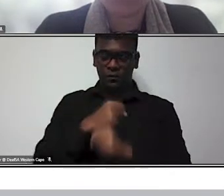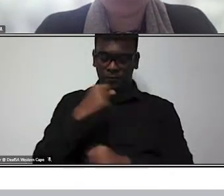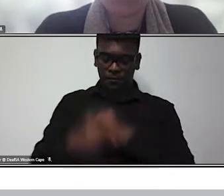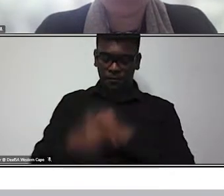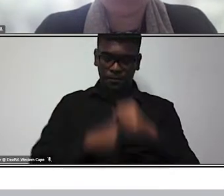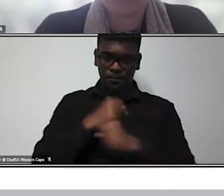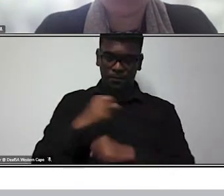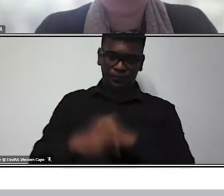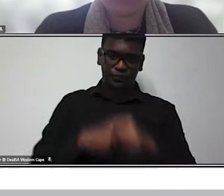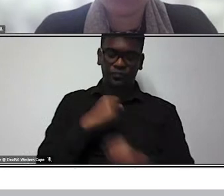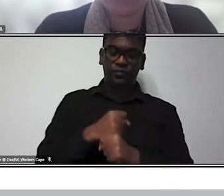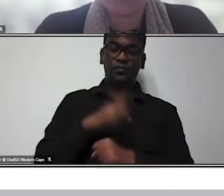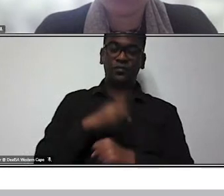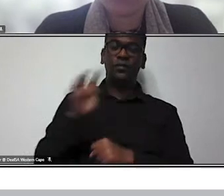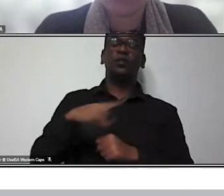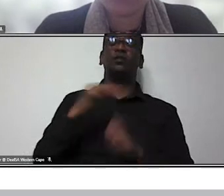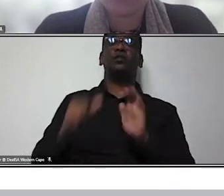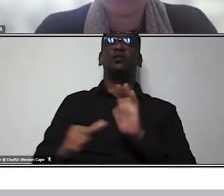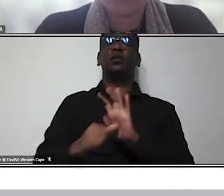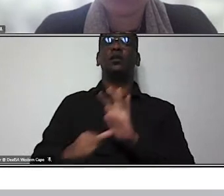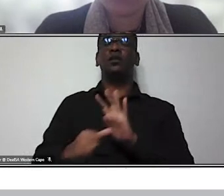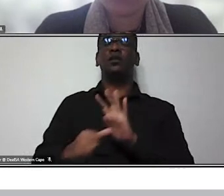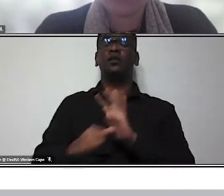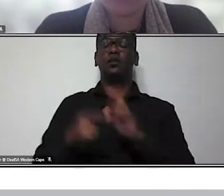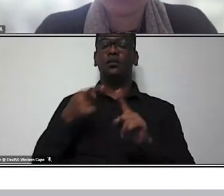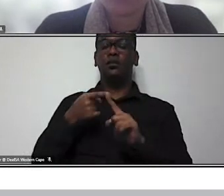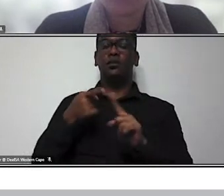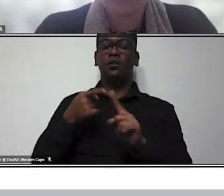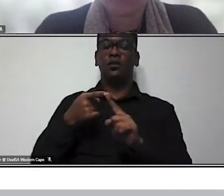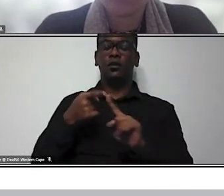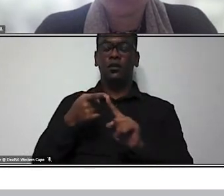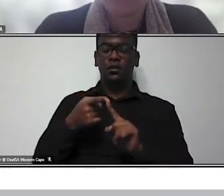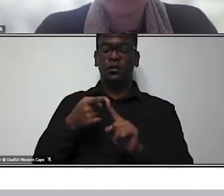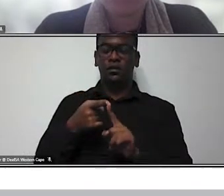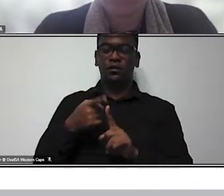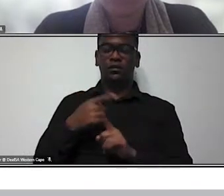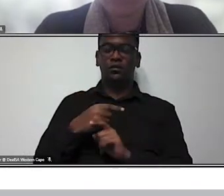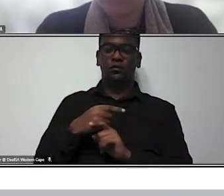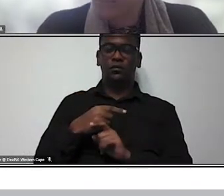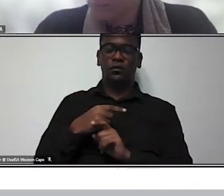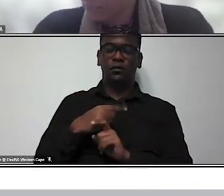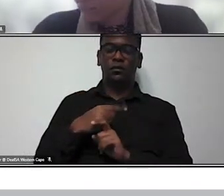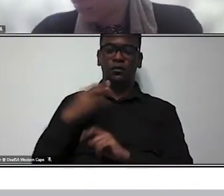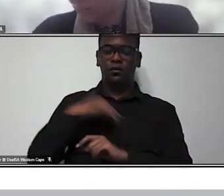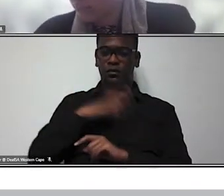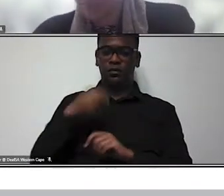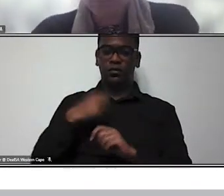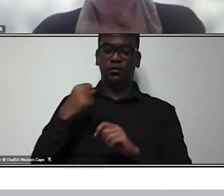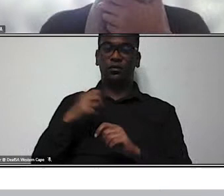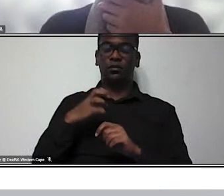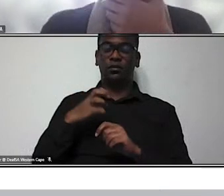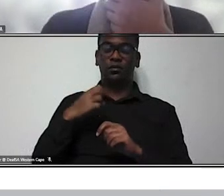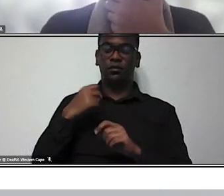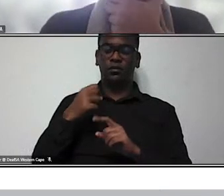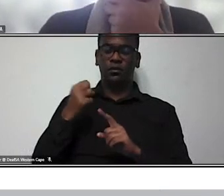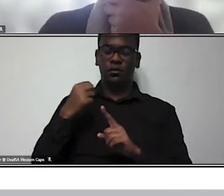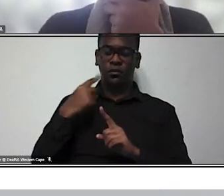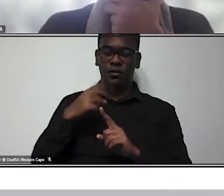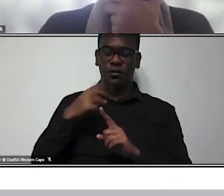So this is a very important aspect. And as Ms. Matoti also referred to, it will affect your lower LSM